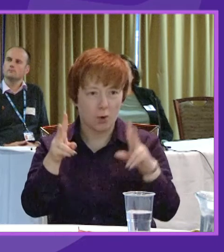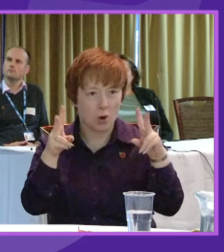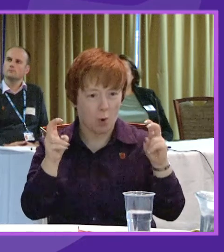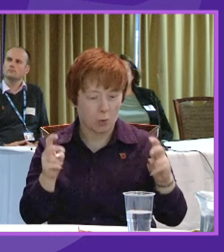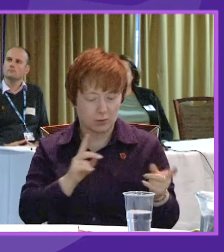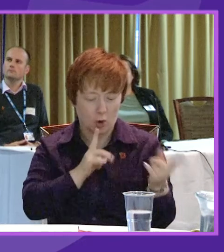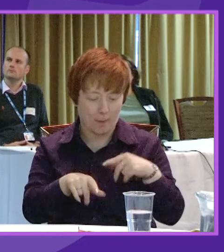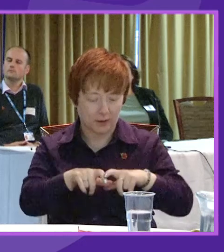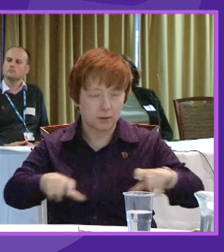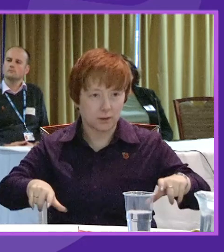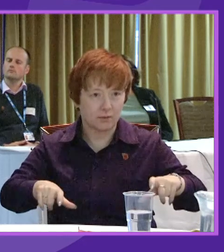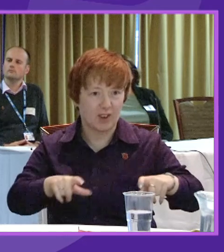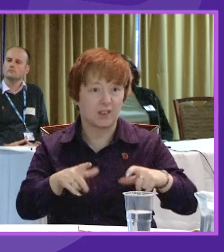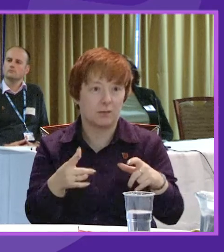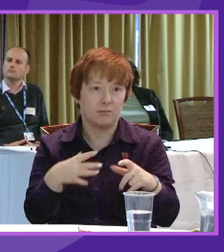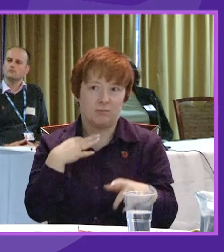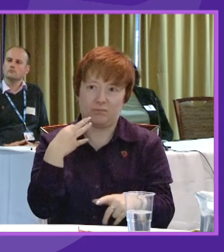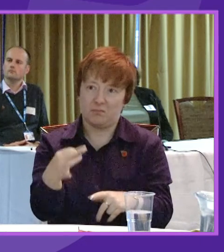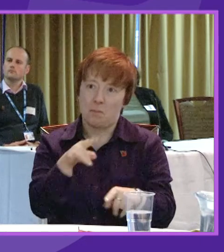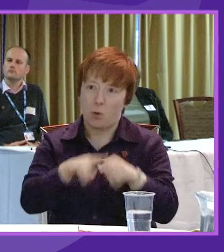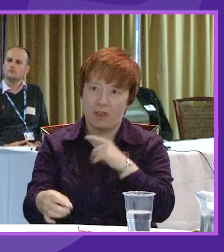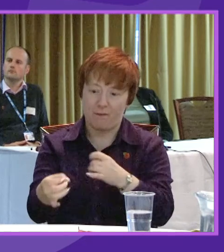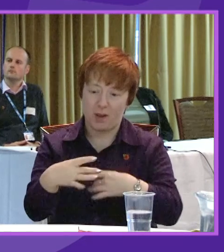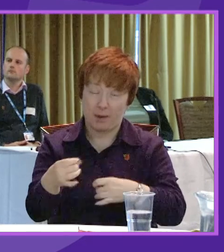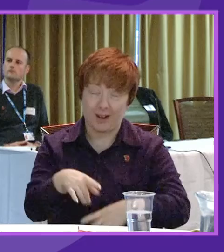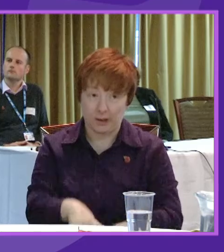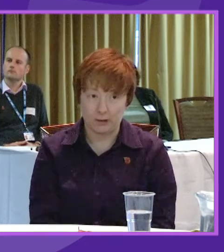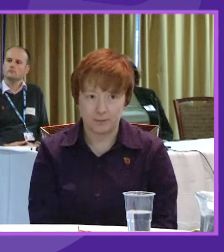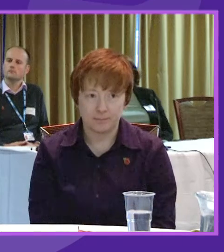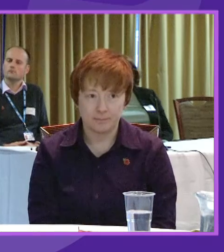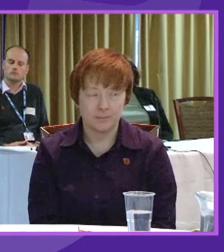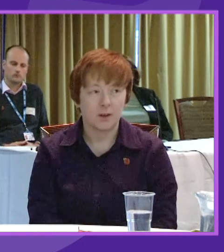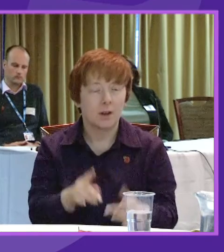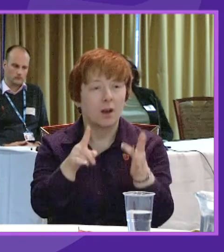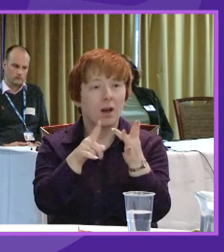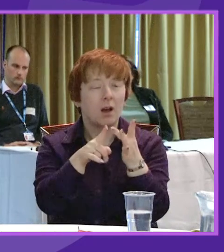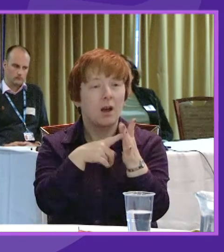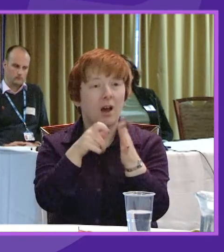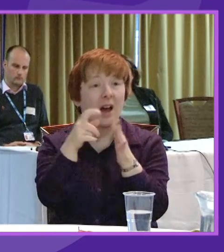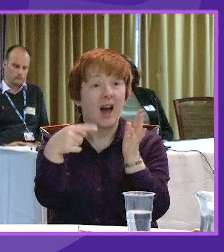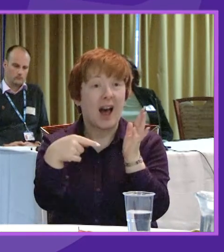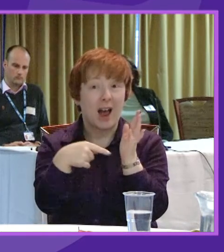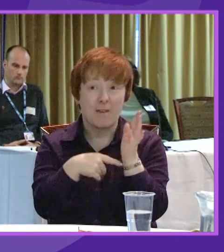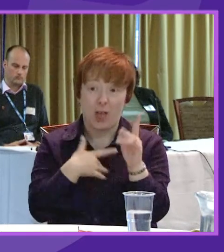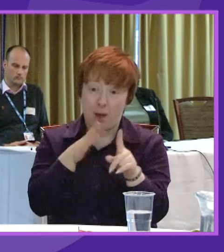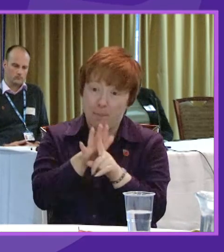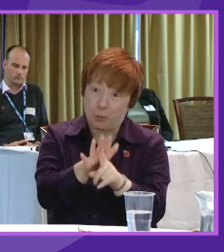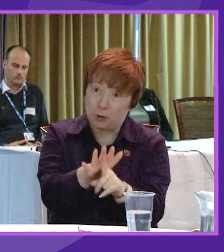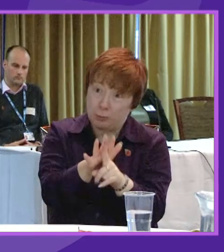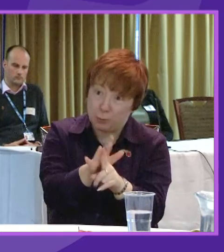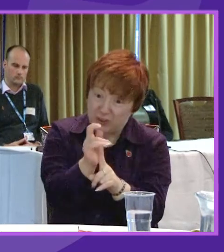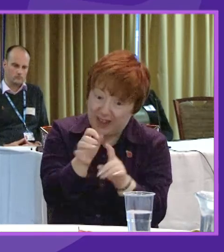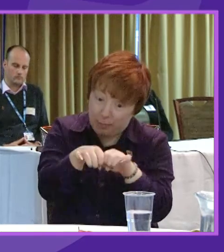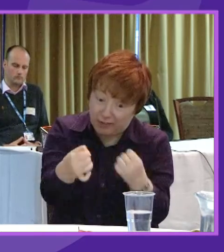few key quotes that really reflected a large amount of the feedback we receive. So IAPT is taking its workers to breaking